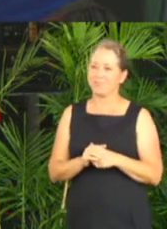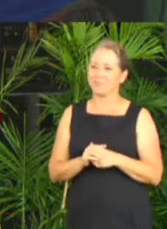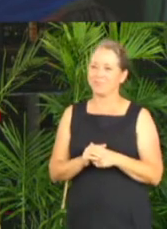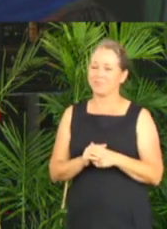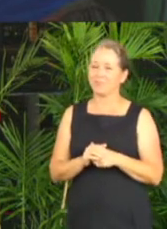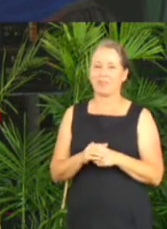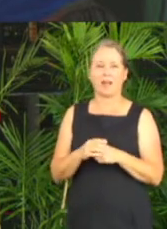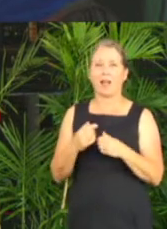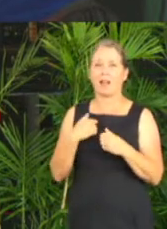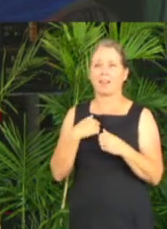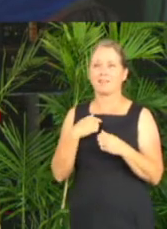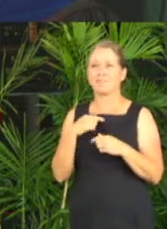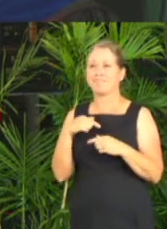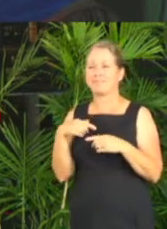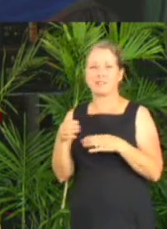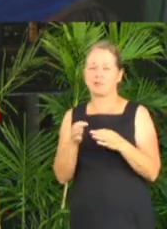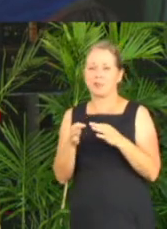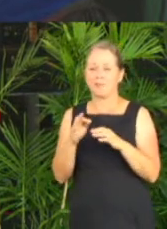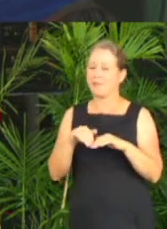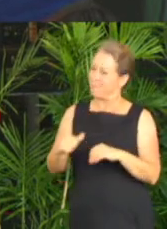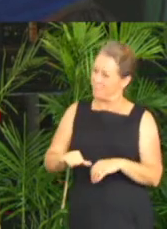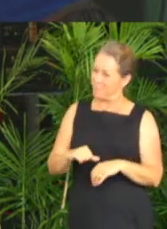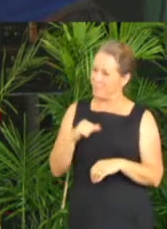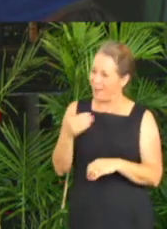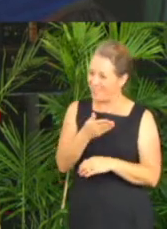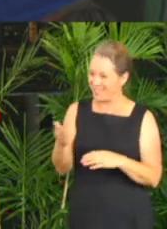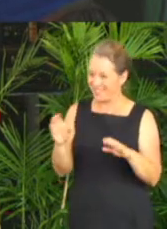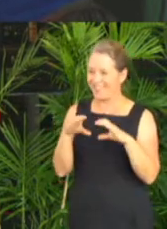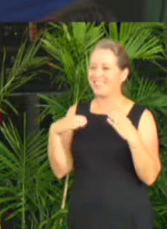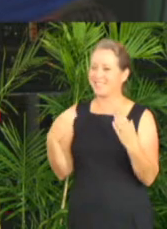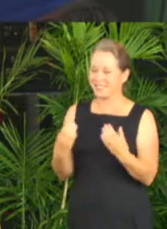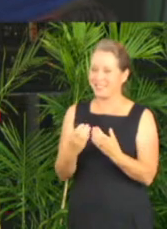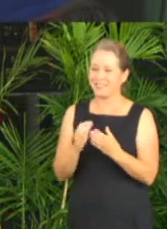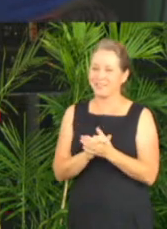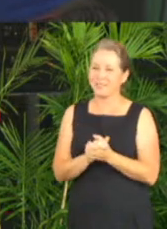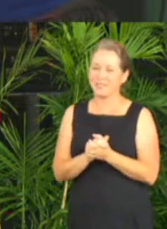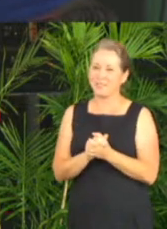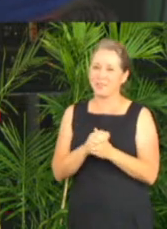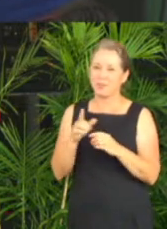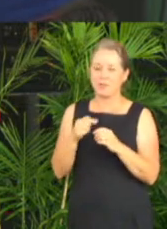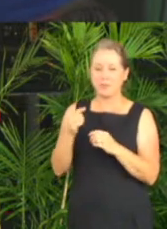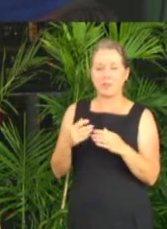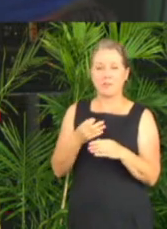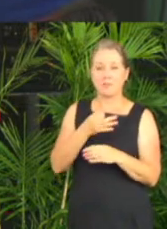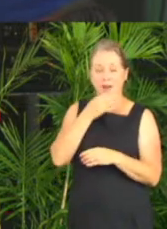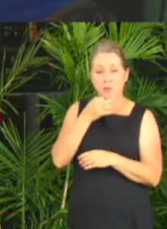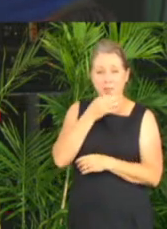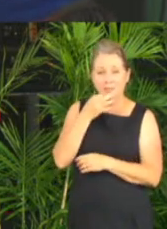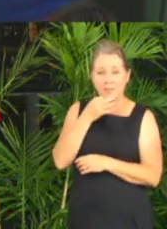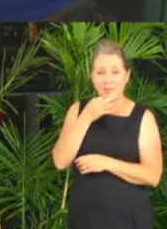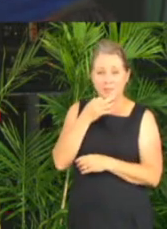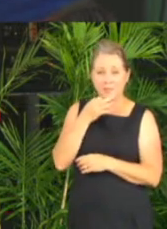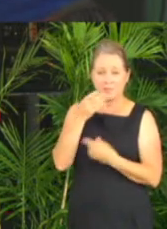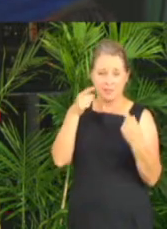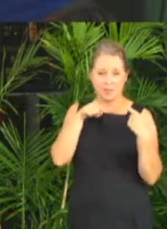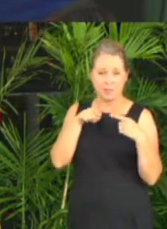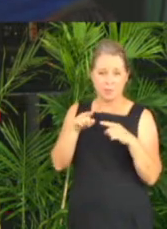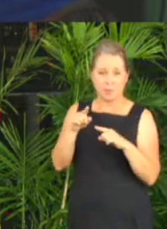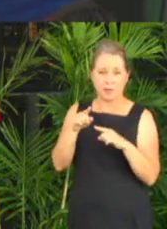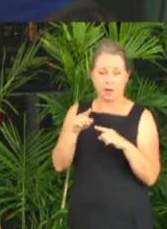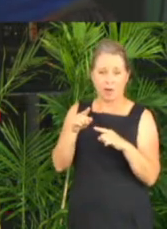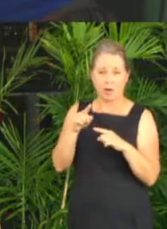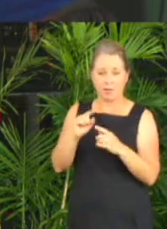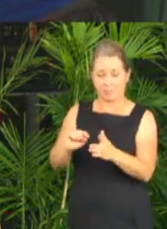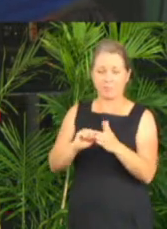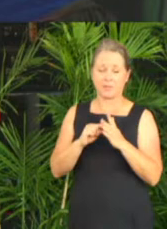I don't have the words to describe how proud I am of this class. When you were freshmen, during our convocation